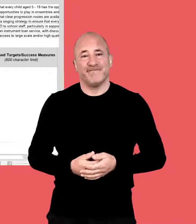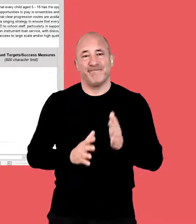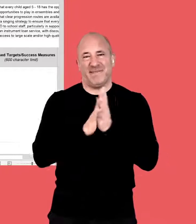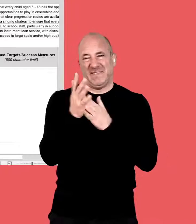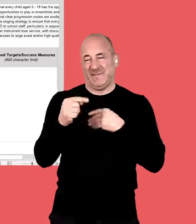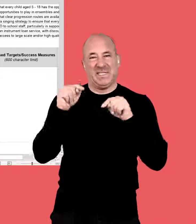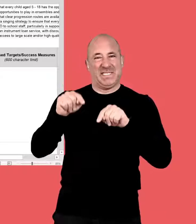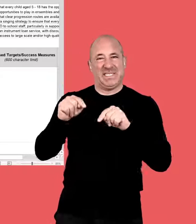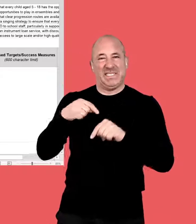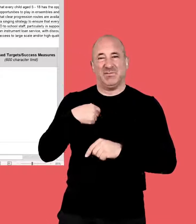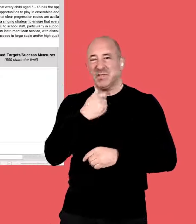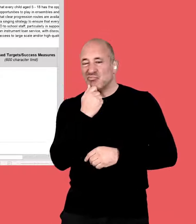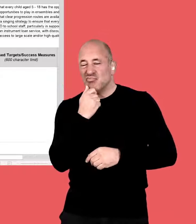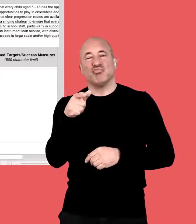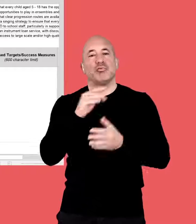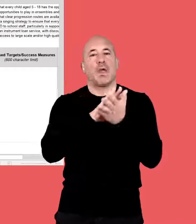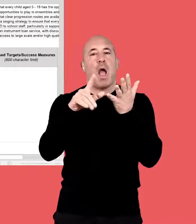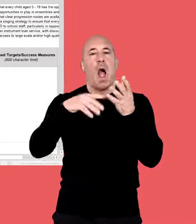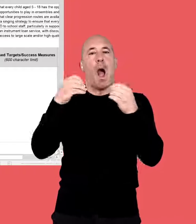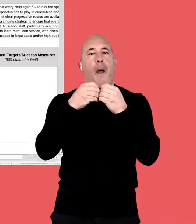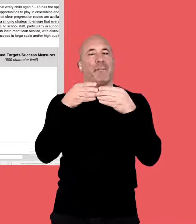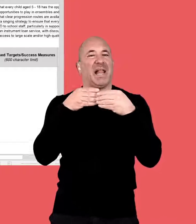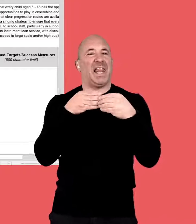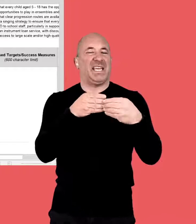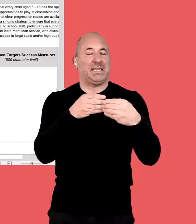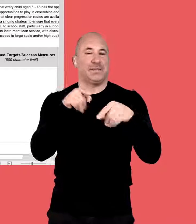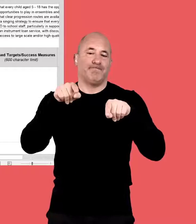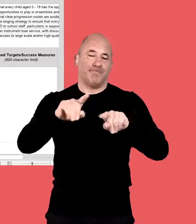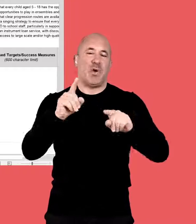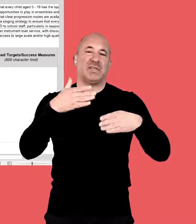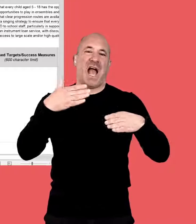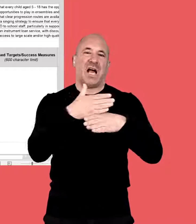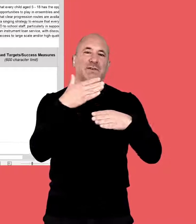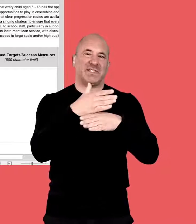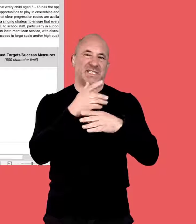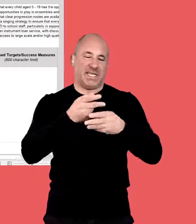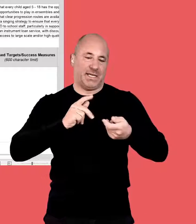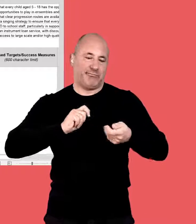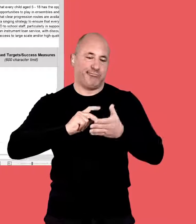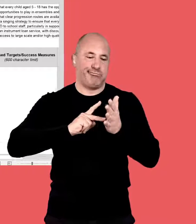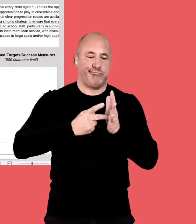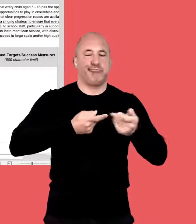For this example, I'm going to use the hub lead as the activity owner.